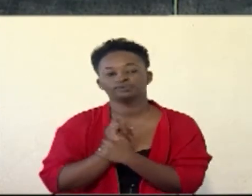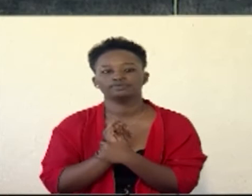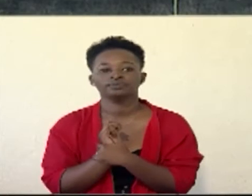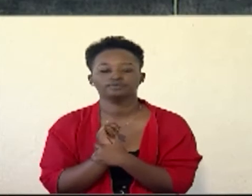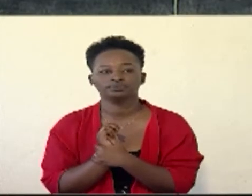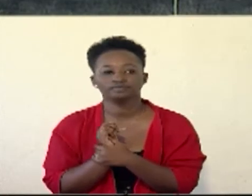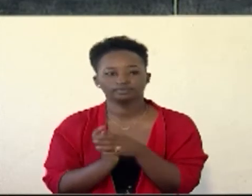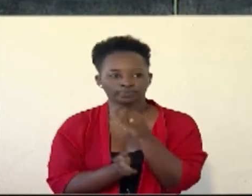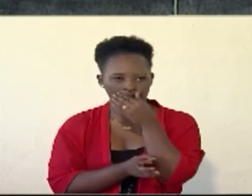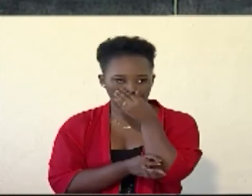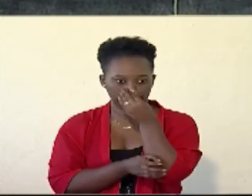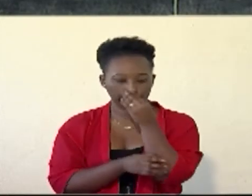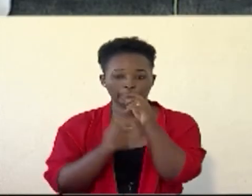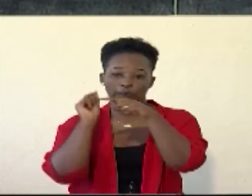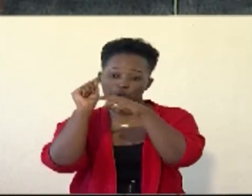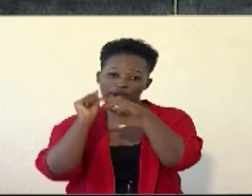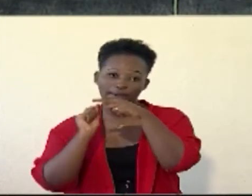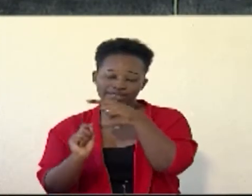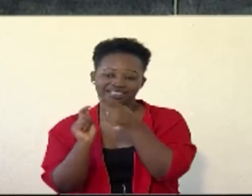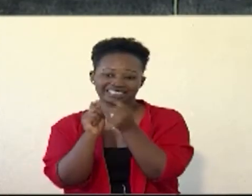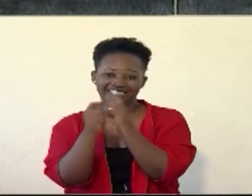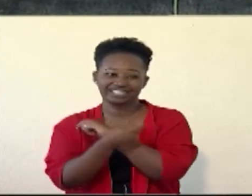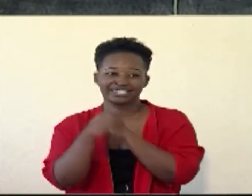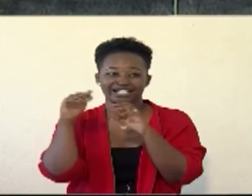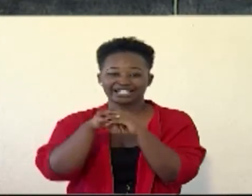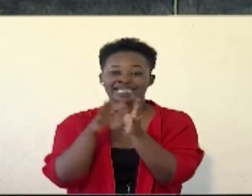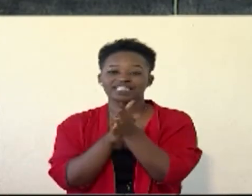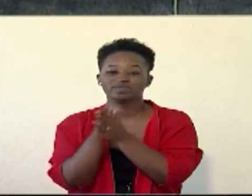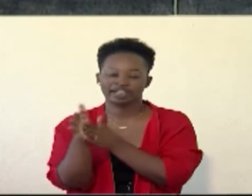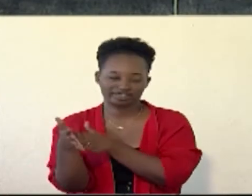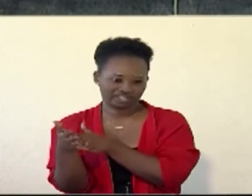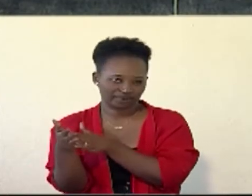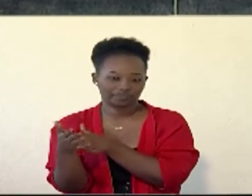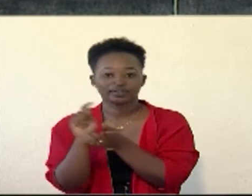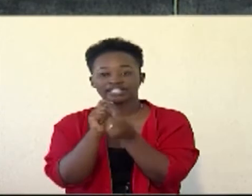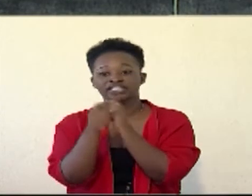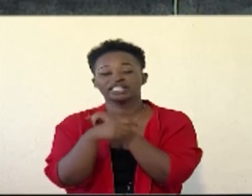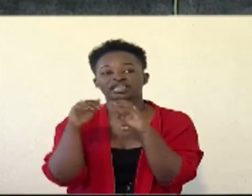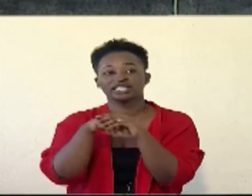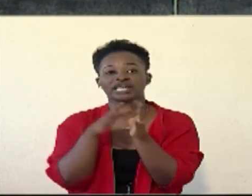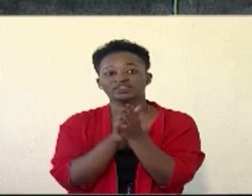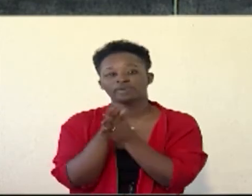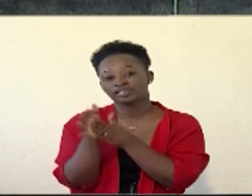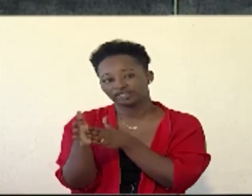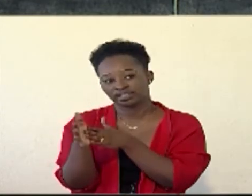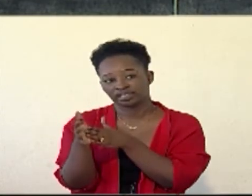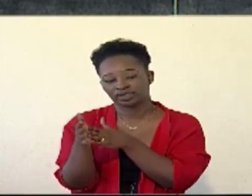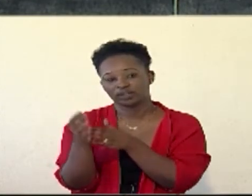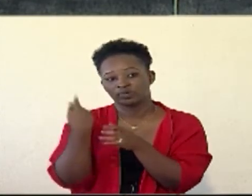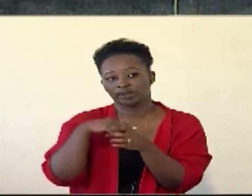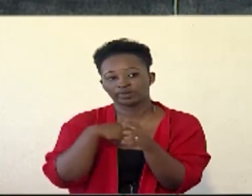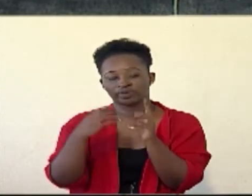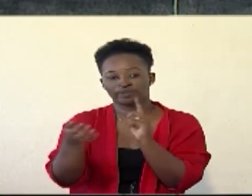3,000 million divided by a change in expenditure. To get a change in expenditure, we shall